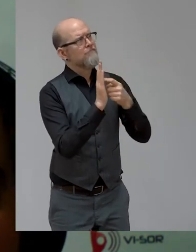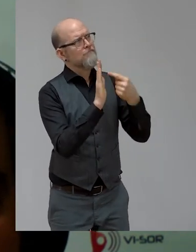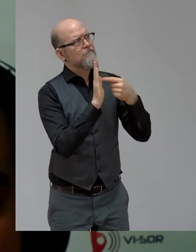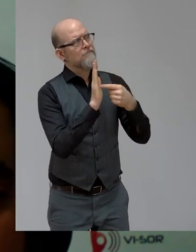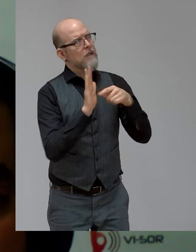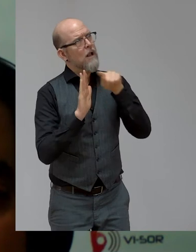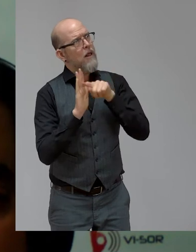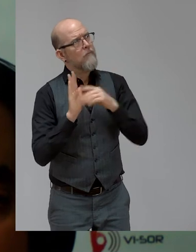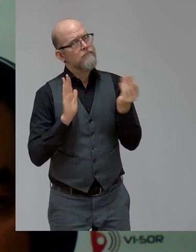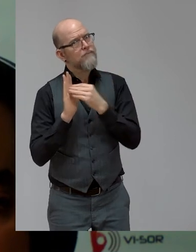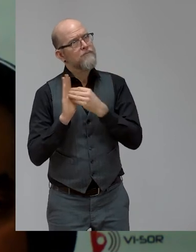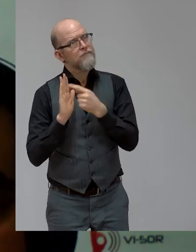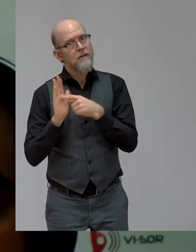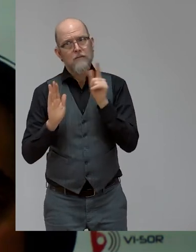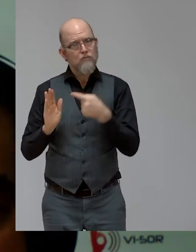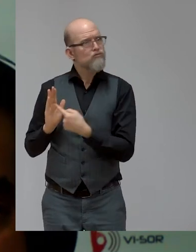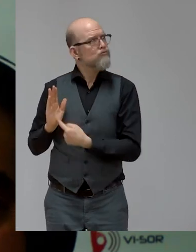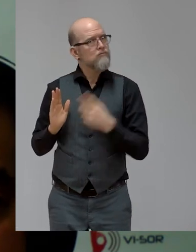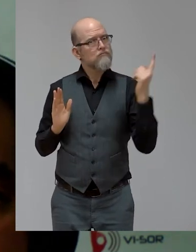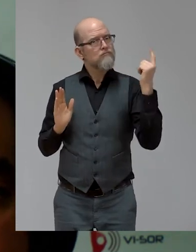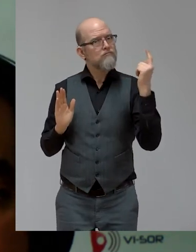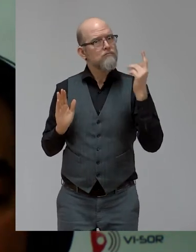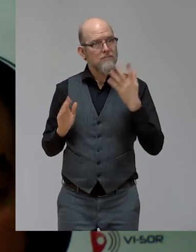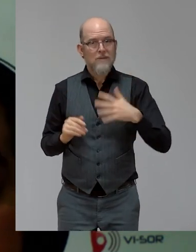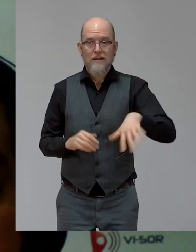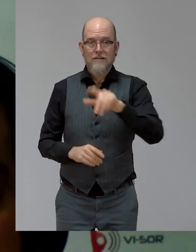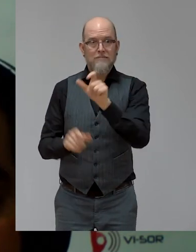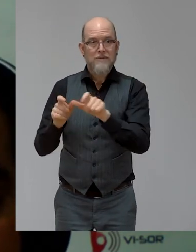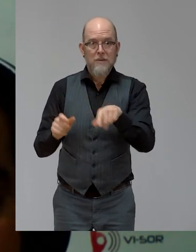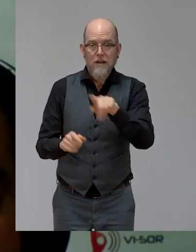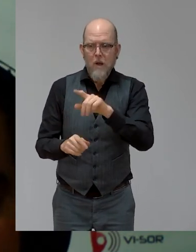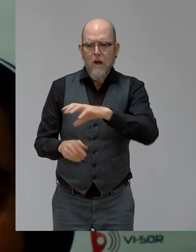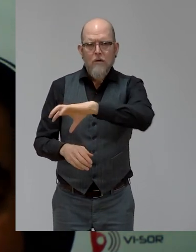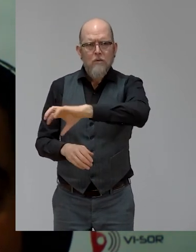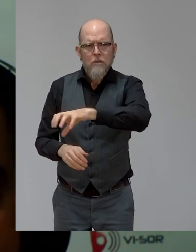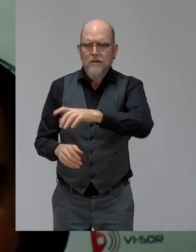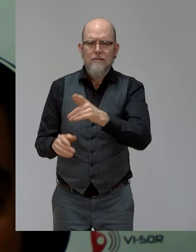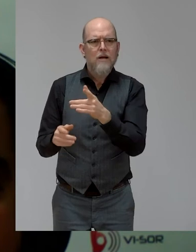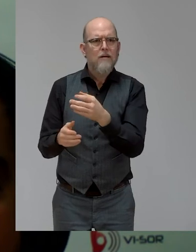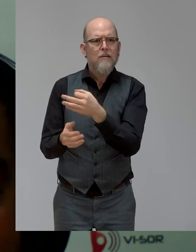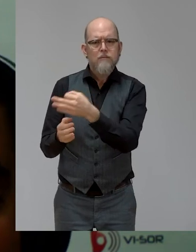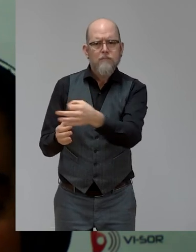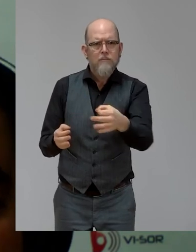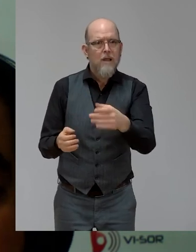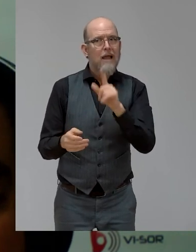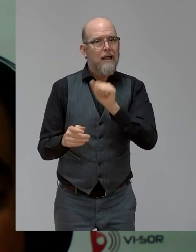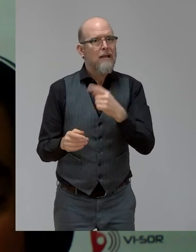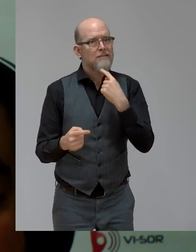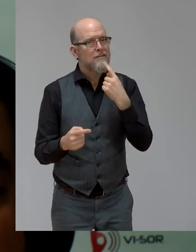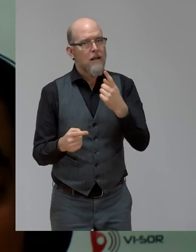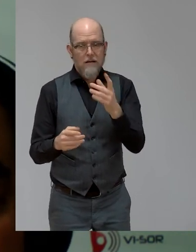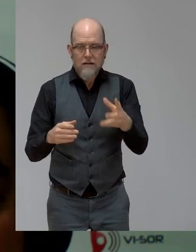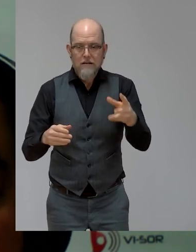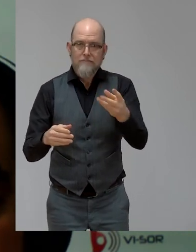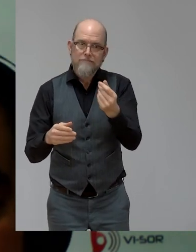to the citizens of any given country that getting involved and contributing to social needs is not only